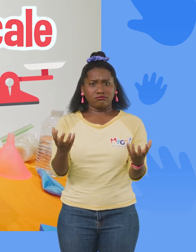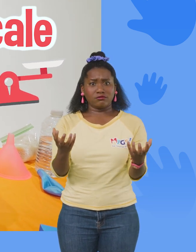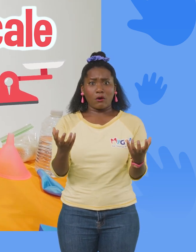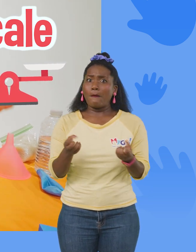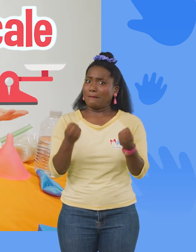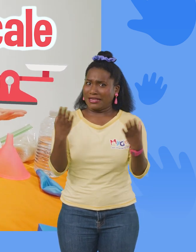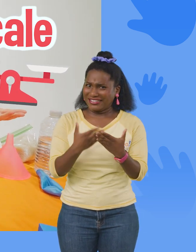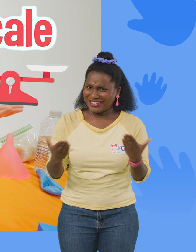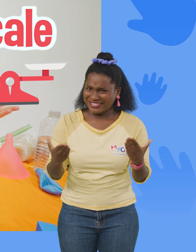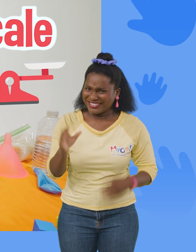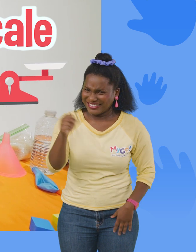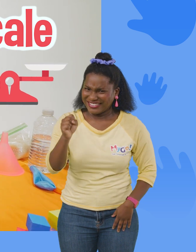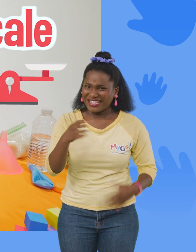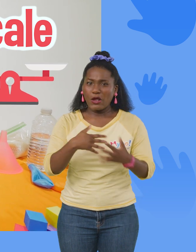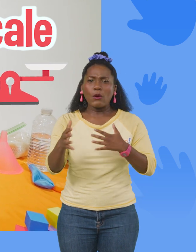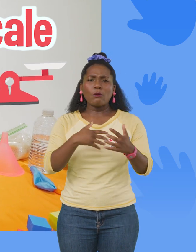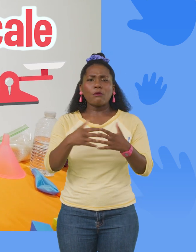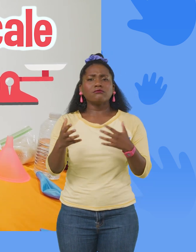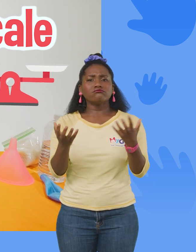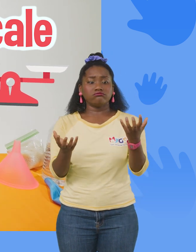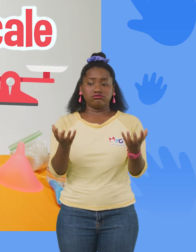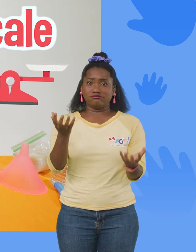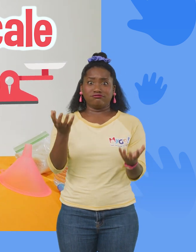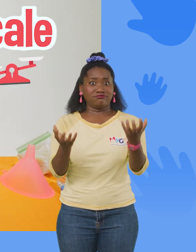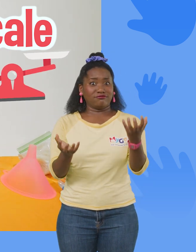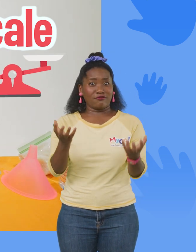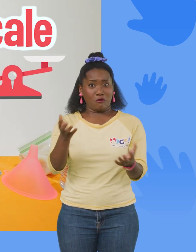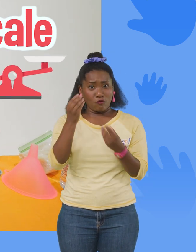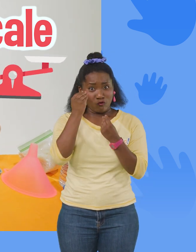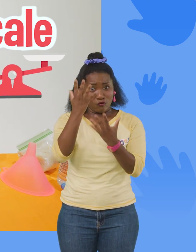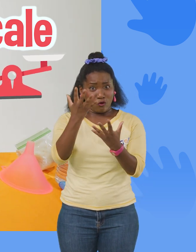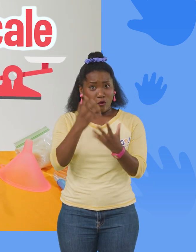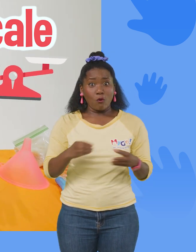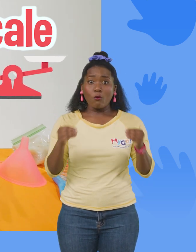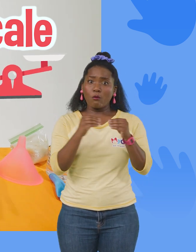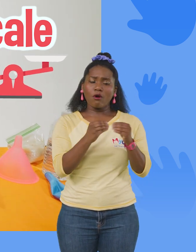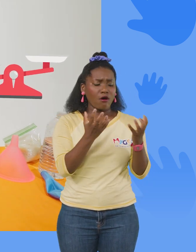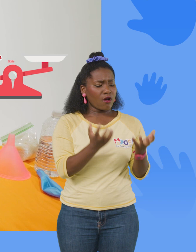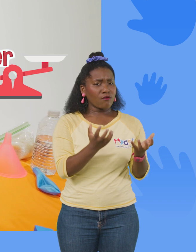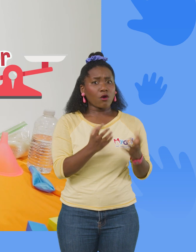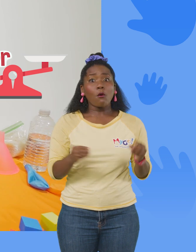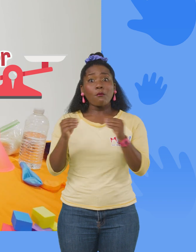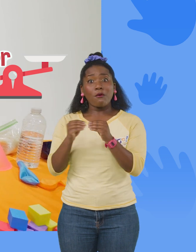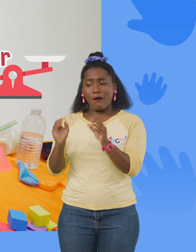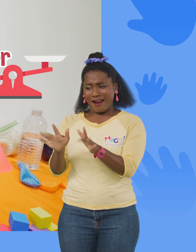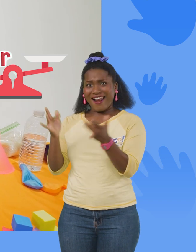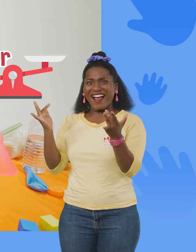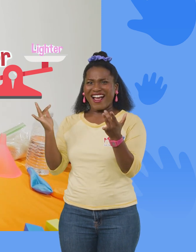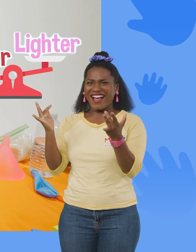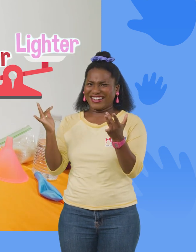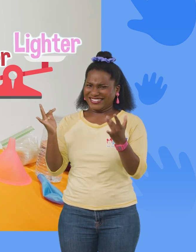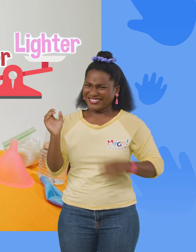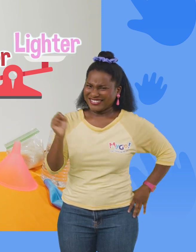on this side, or many things, and whatever way it tips will tell you what's heavier and